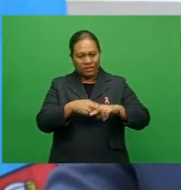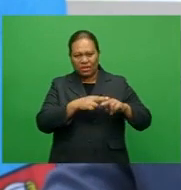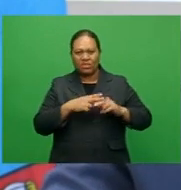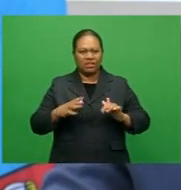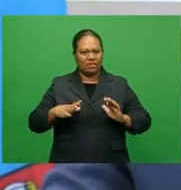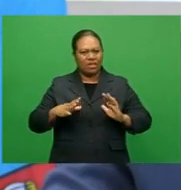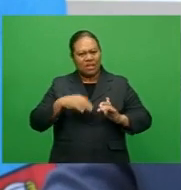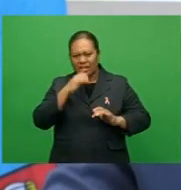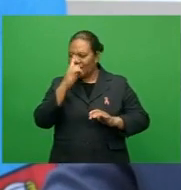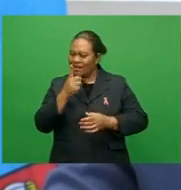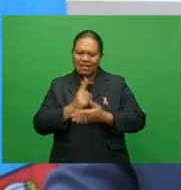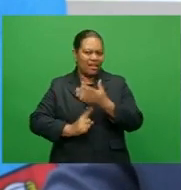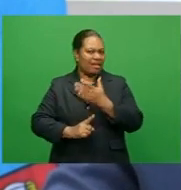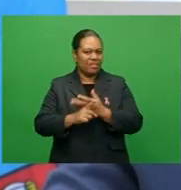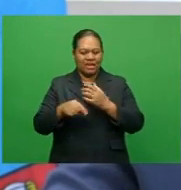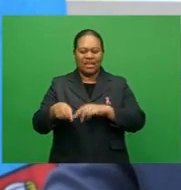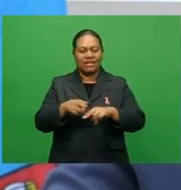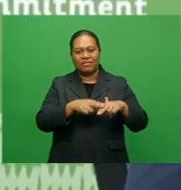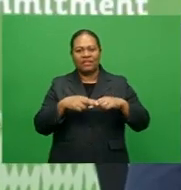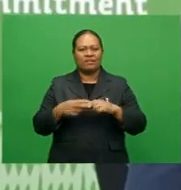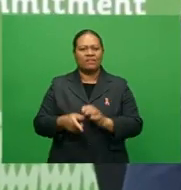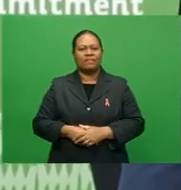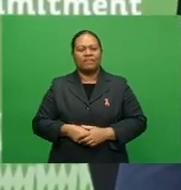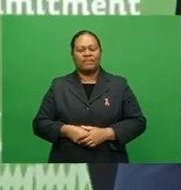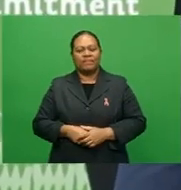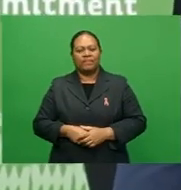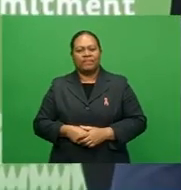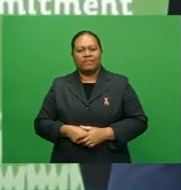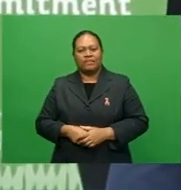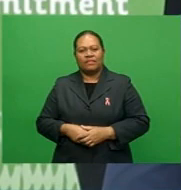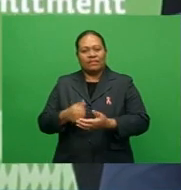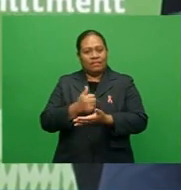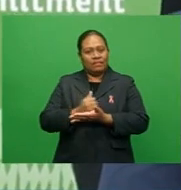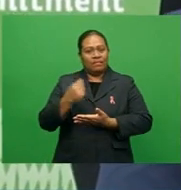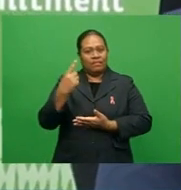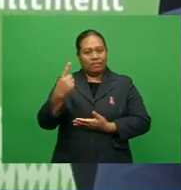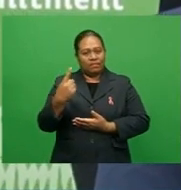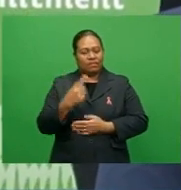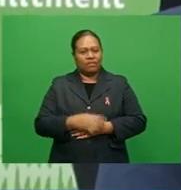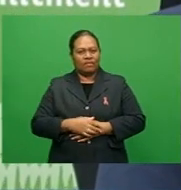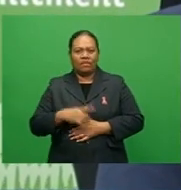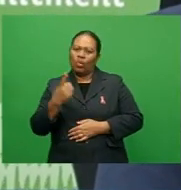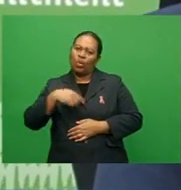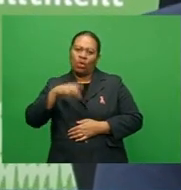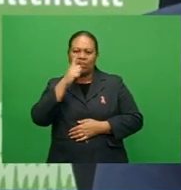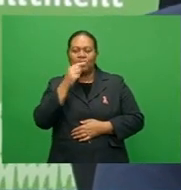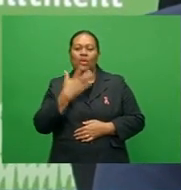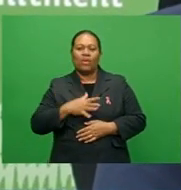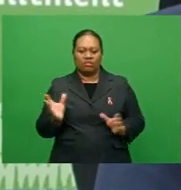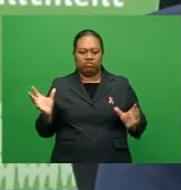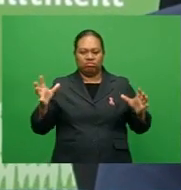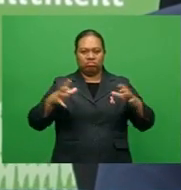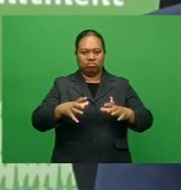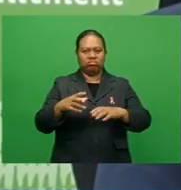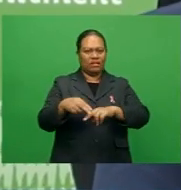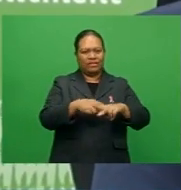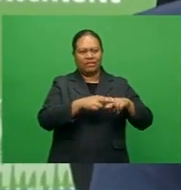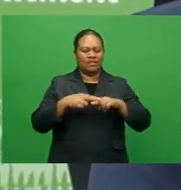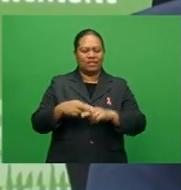cannot pick up anything in Fiji. That's our position. Fiji is the #1 destination that everybody wants to come to.